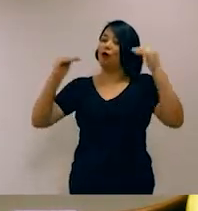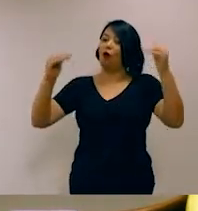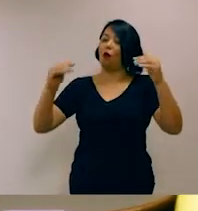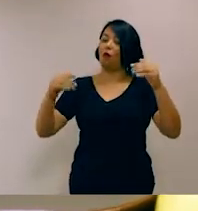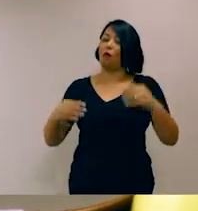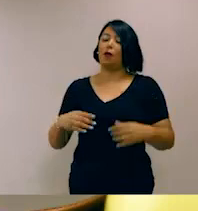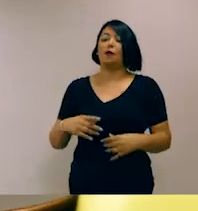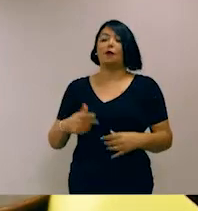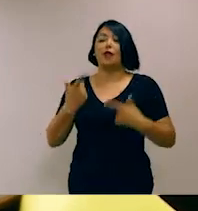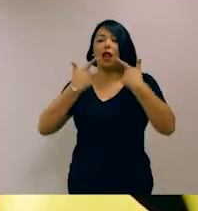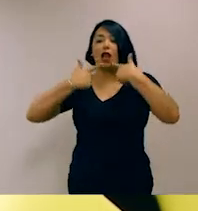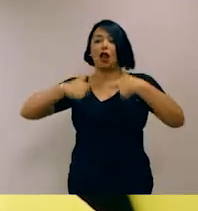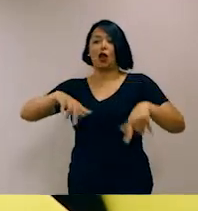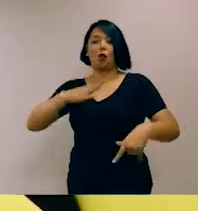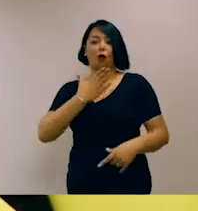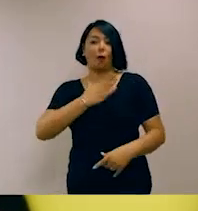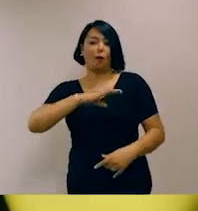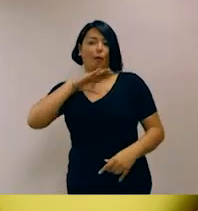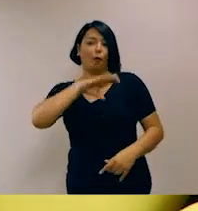Portuguese,